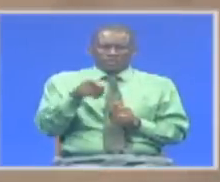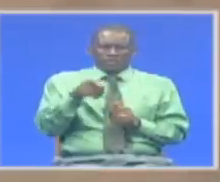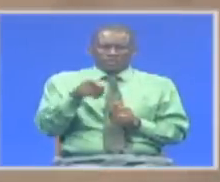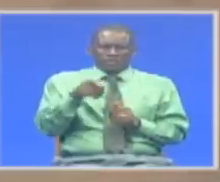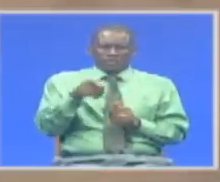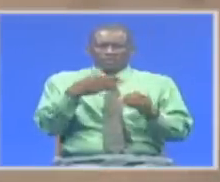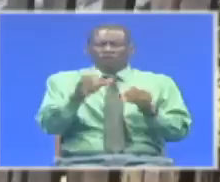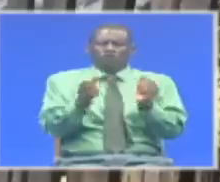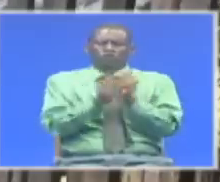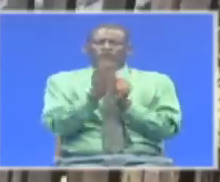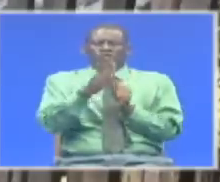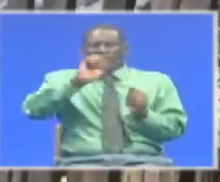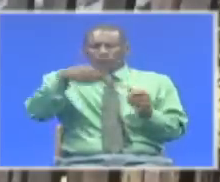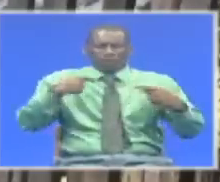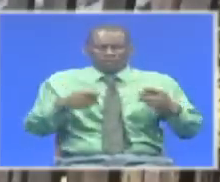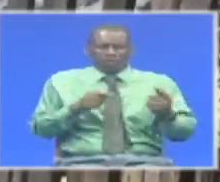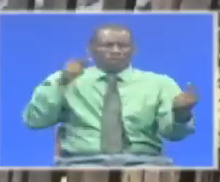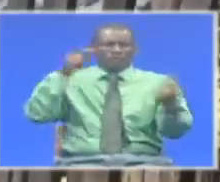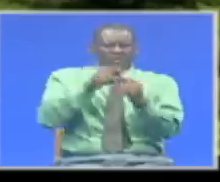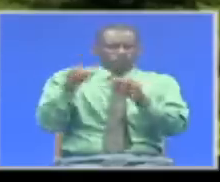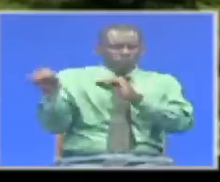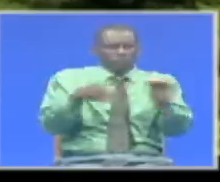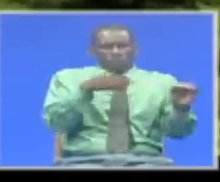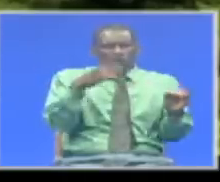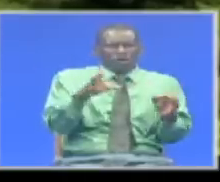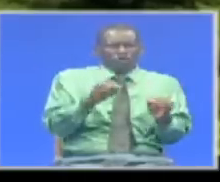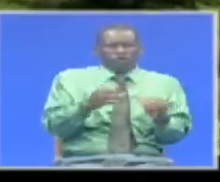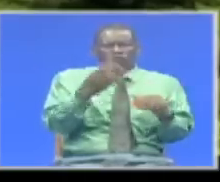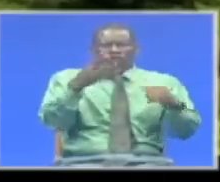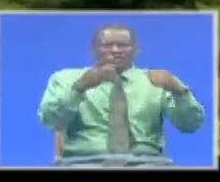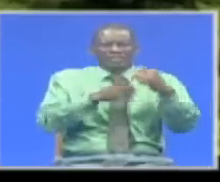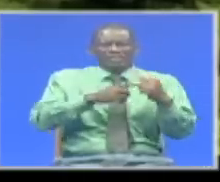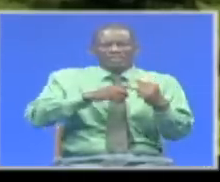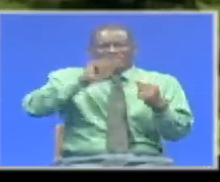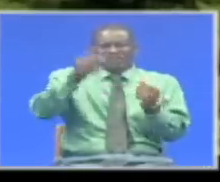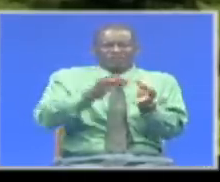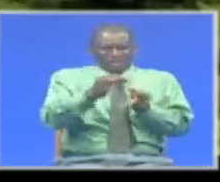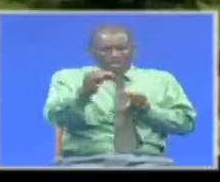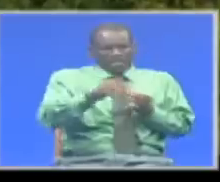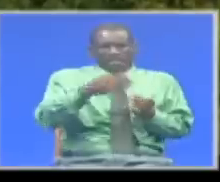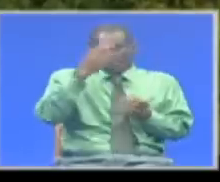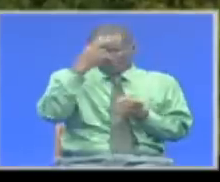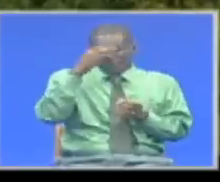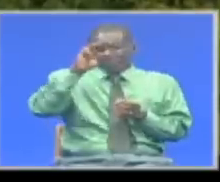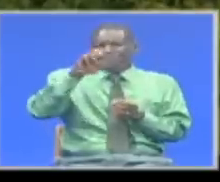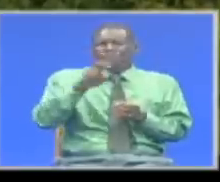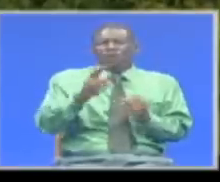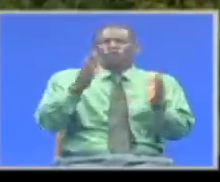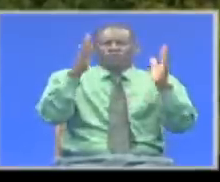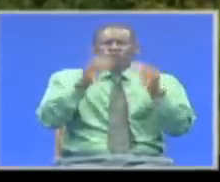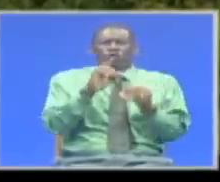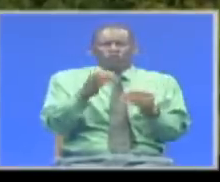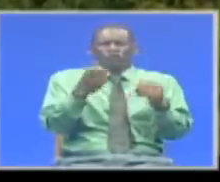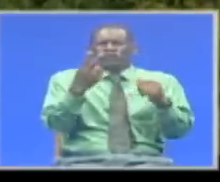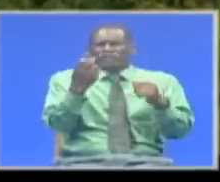the 40,000 settlers targeted for eviction out of the 46,000 hectare Masai Mau Forest, one of the 23